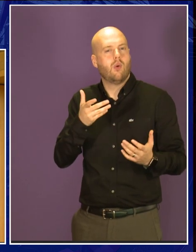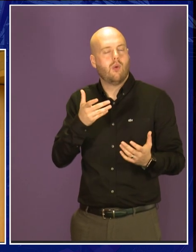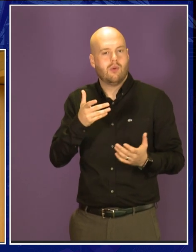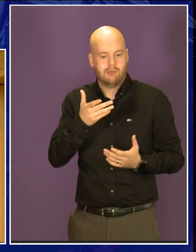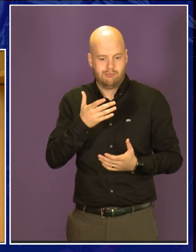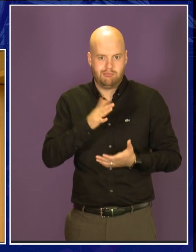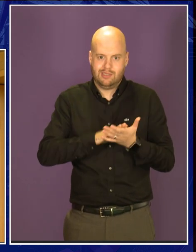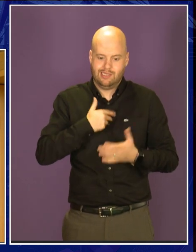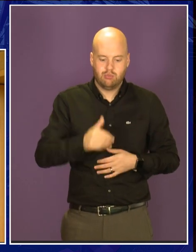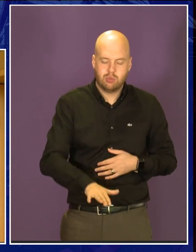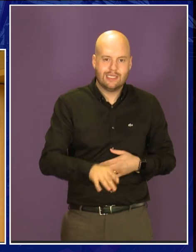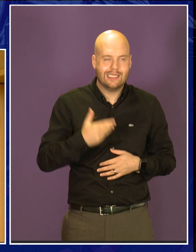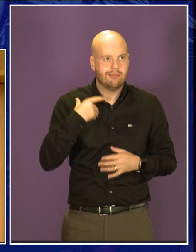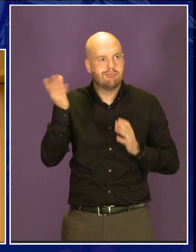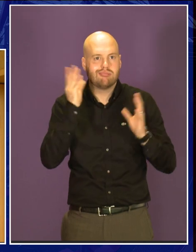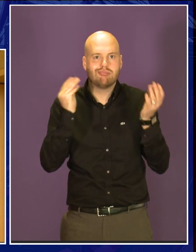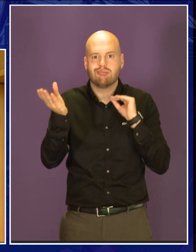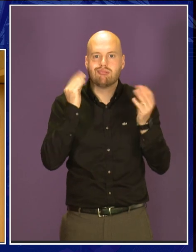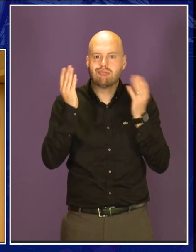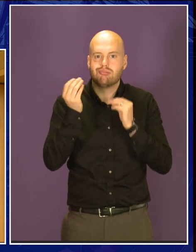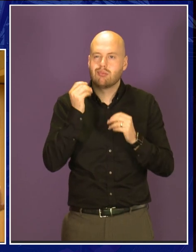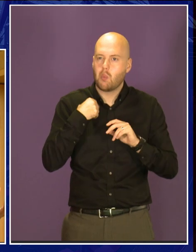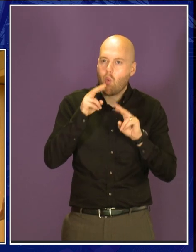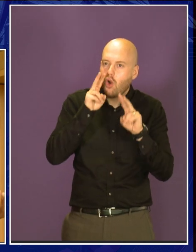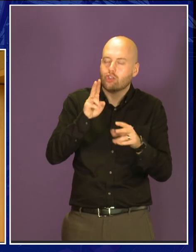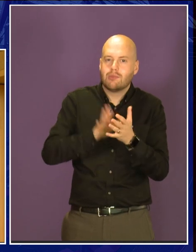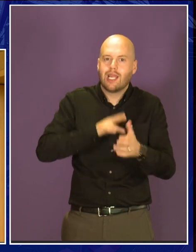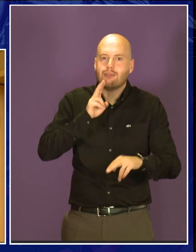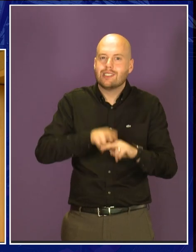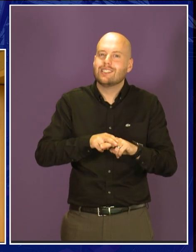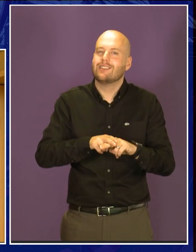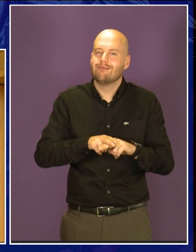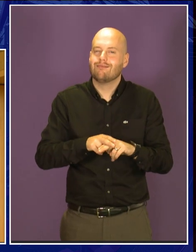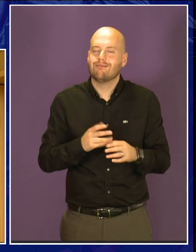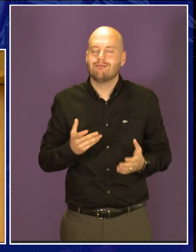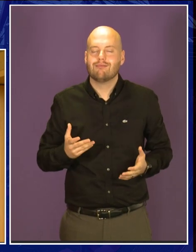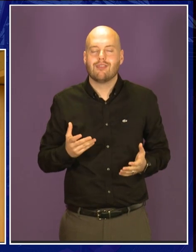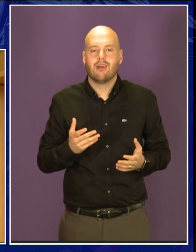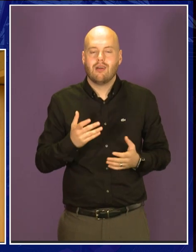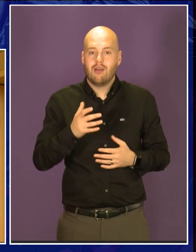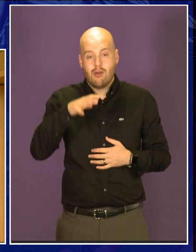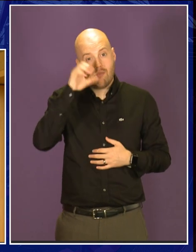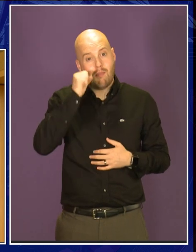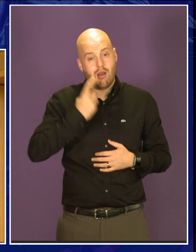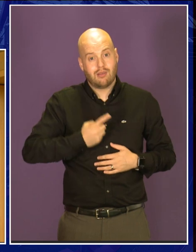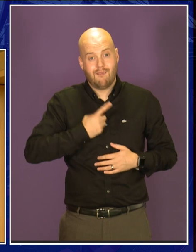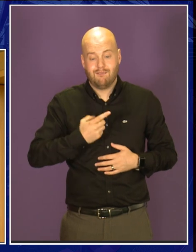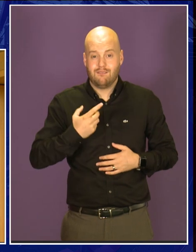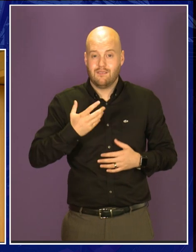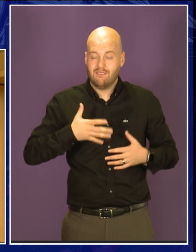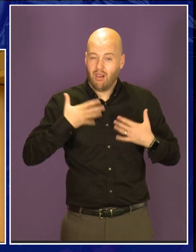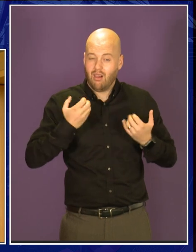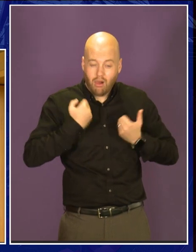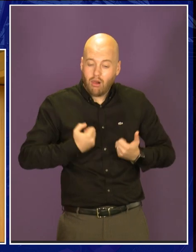listening and looking what my parents were doing. I know when I was a child, I had the fever, my mom would bring